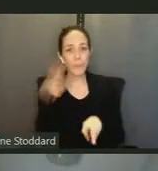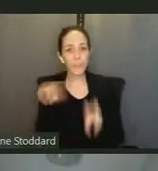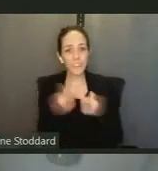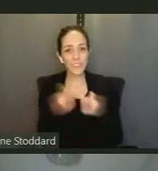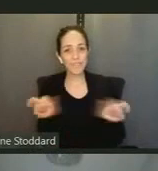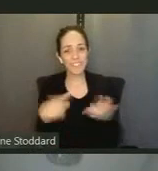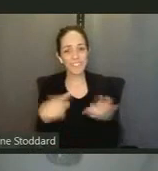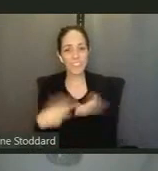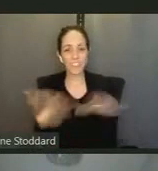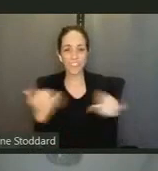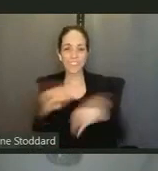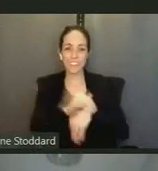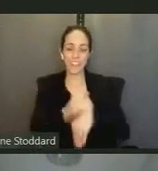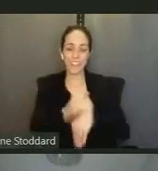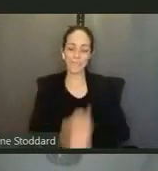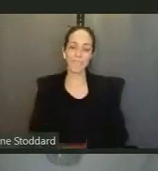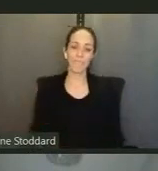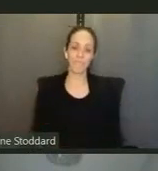all of you.